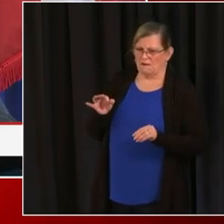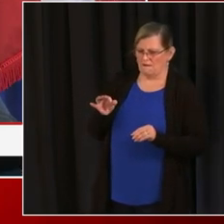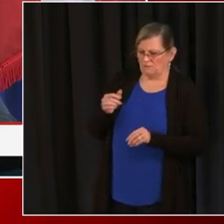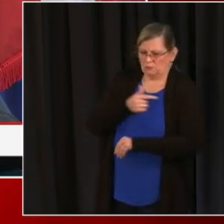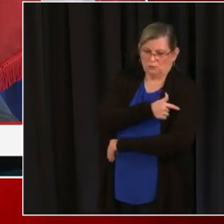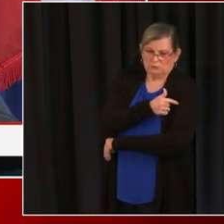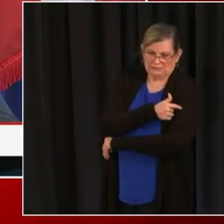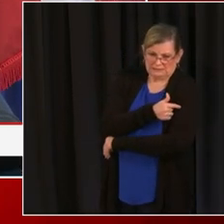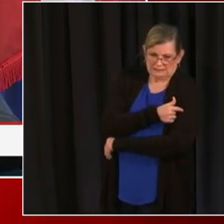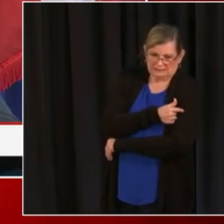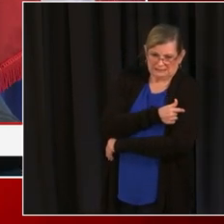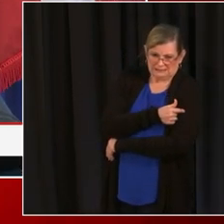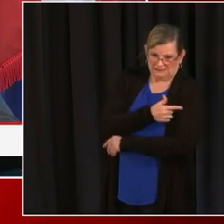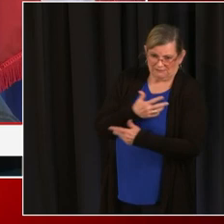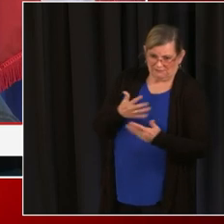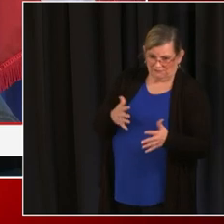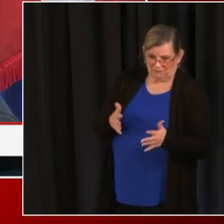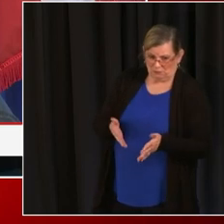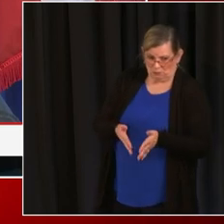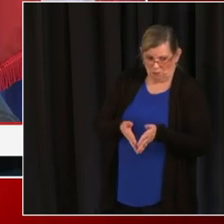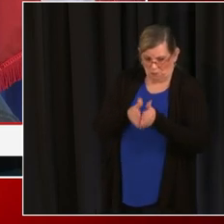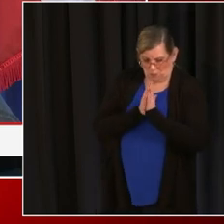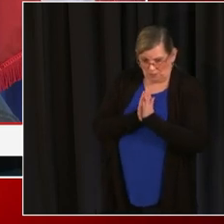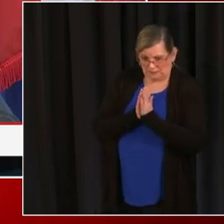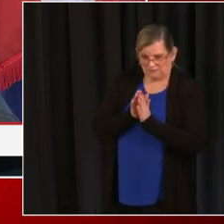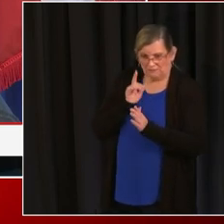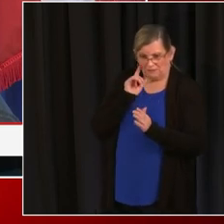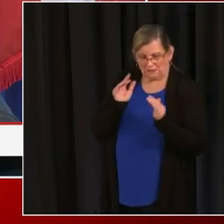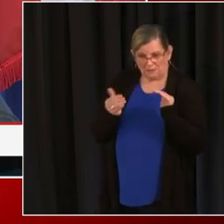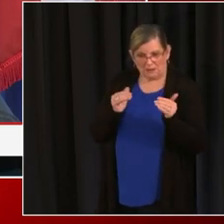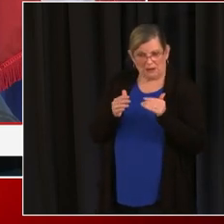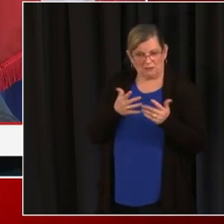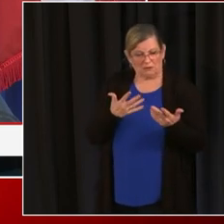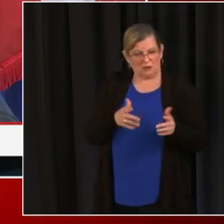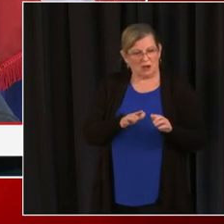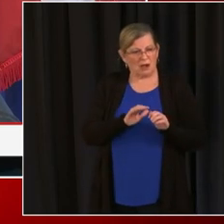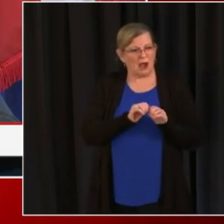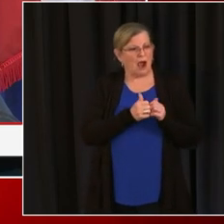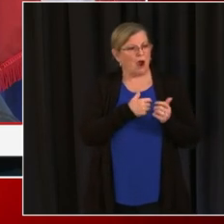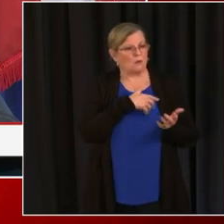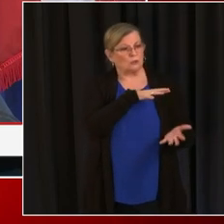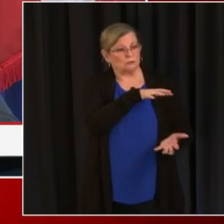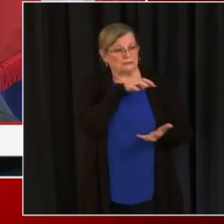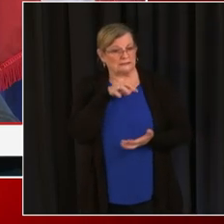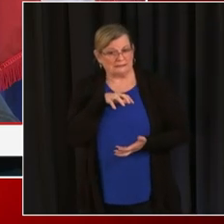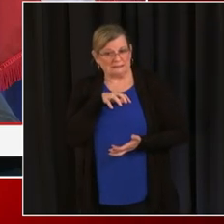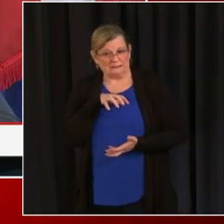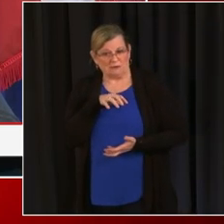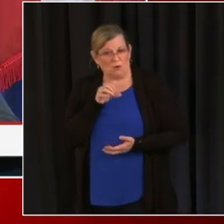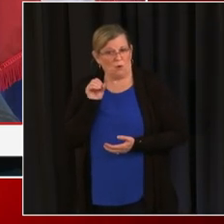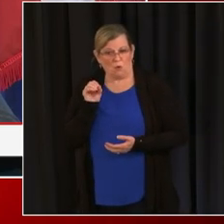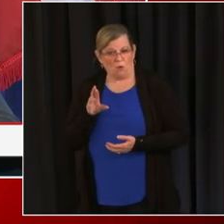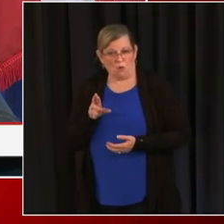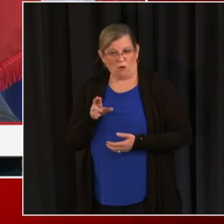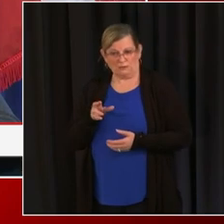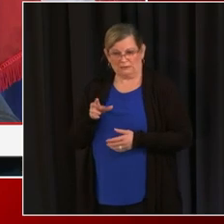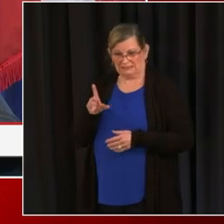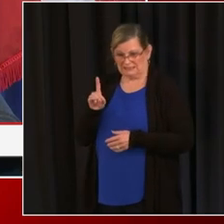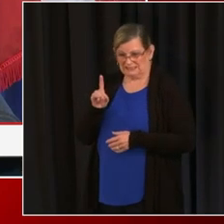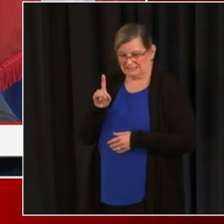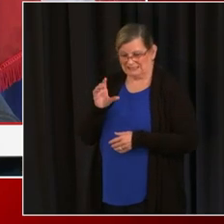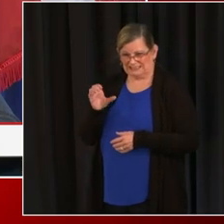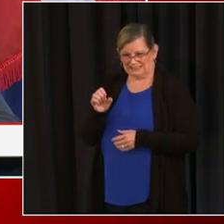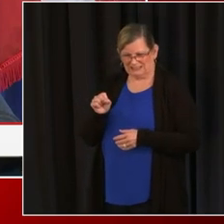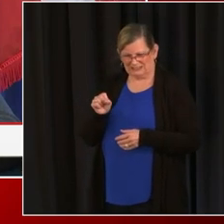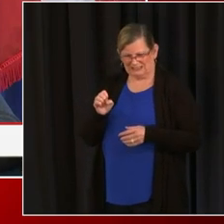the jurisdiction, us, DC, has requested. There are also doses in the CDC's total